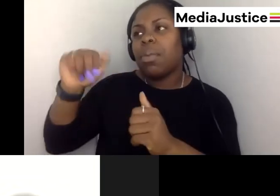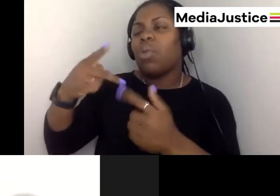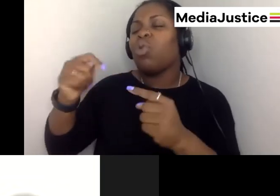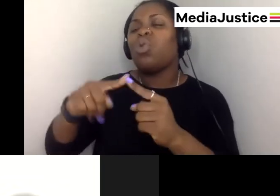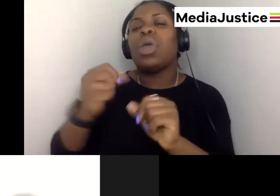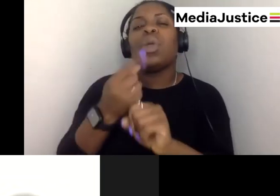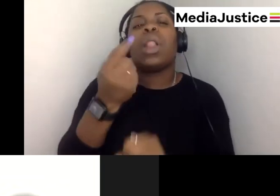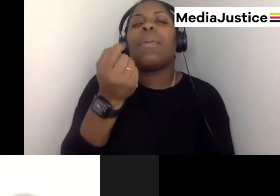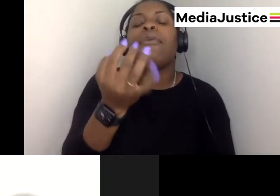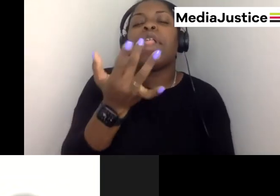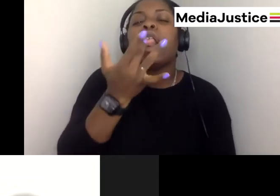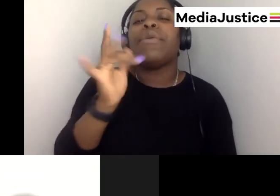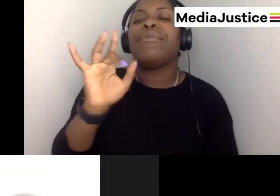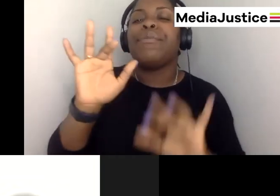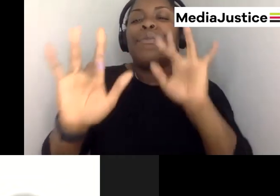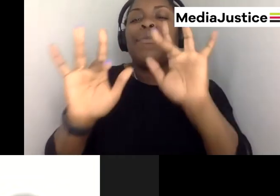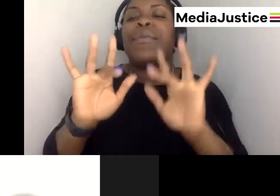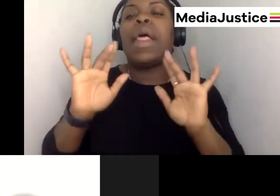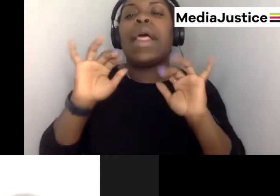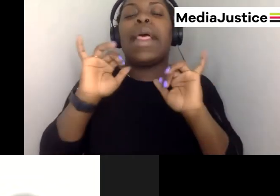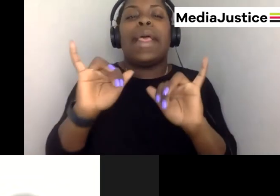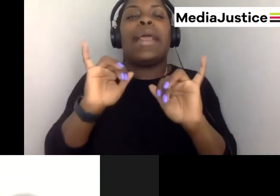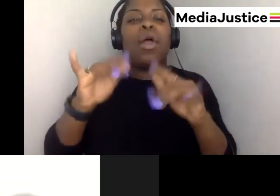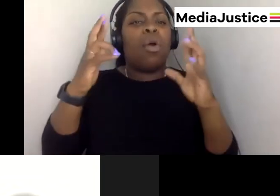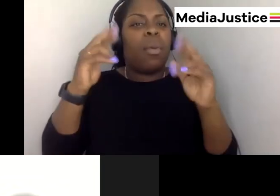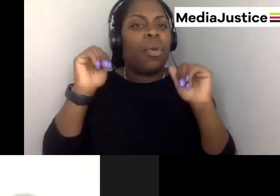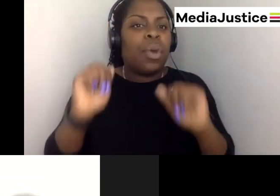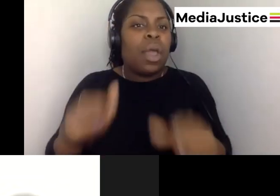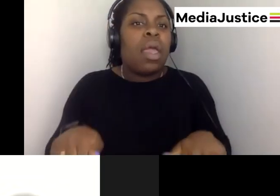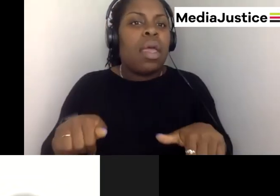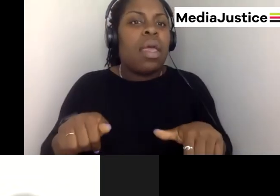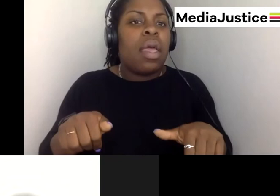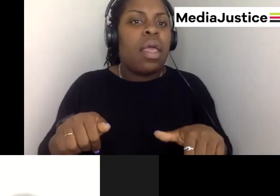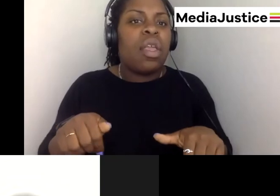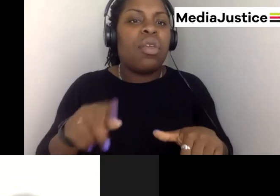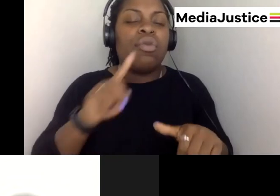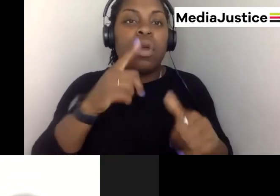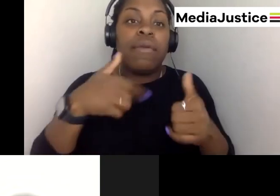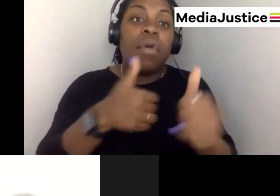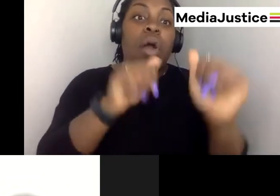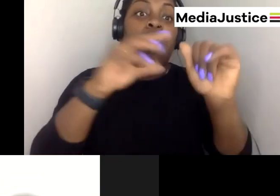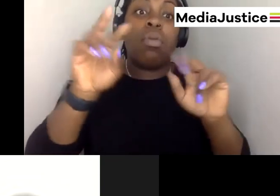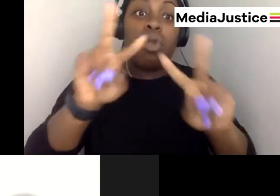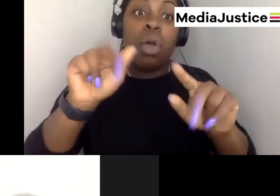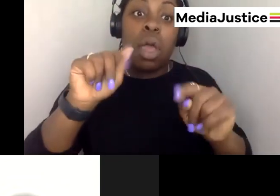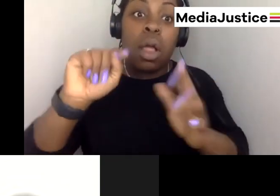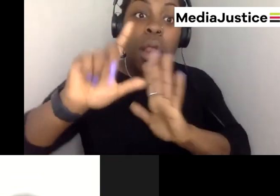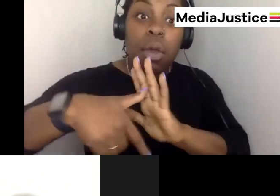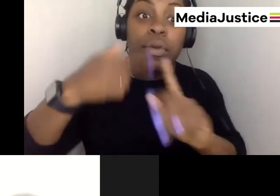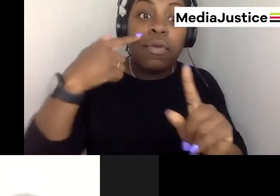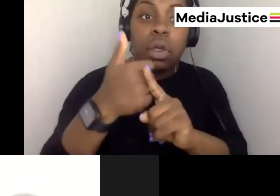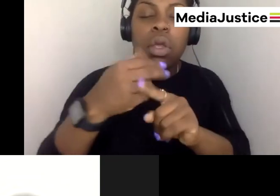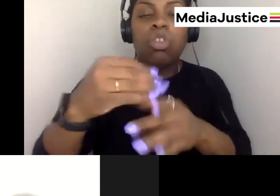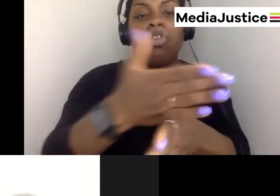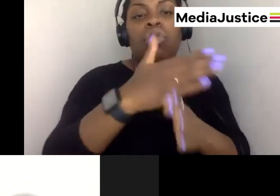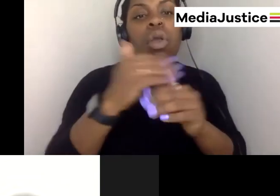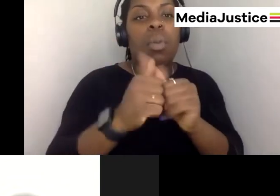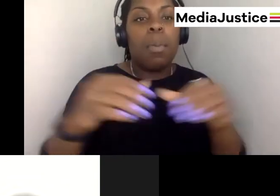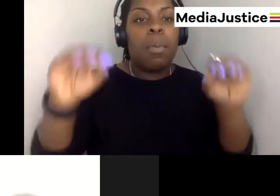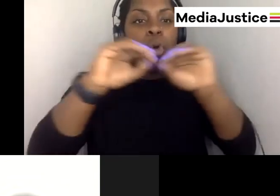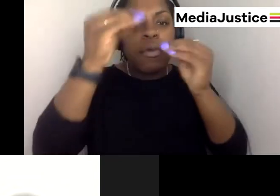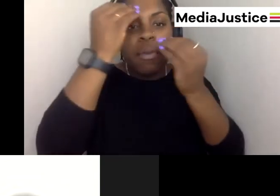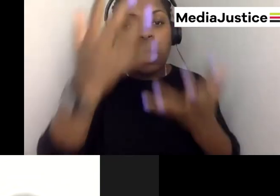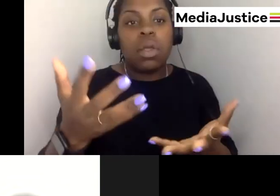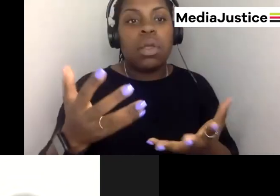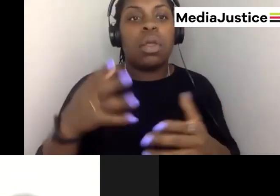of it. And I hope I'm hoping that people will follow up and look at it and also share information with us and